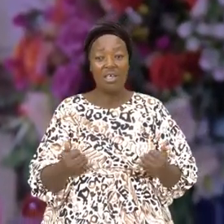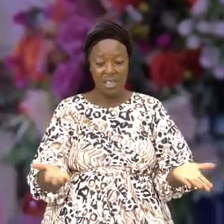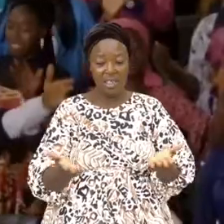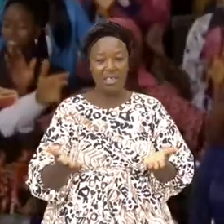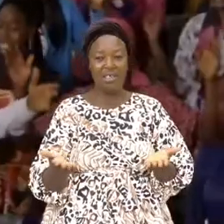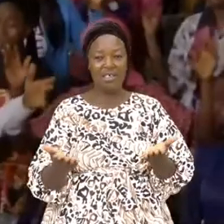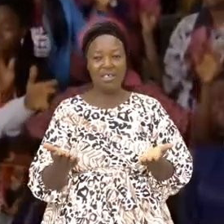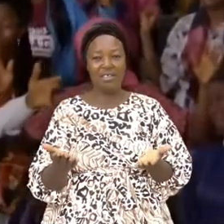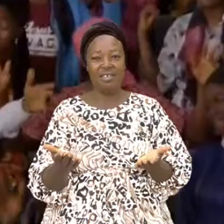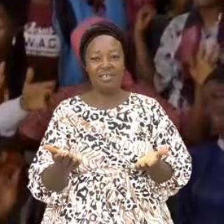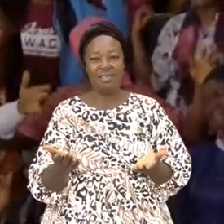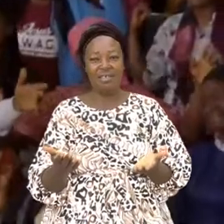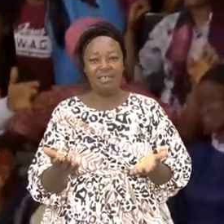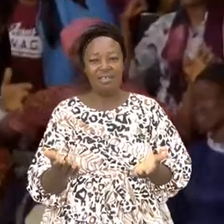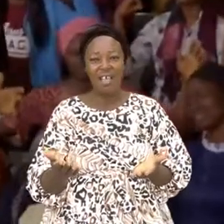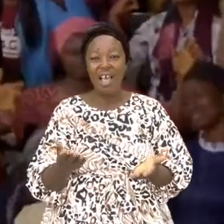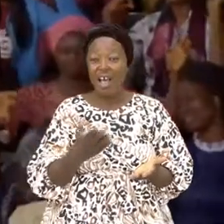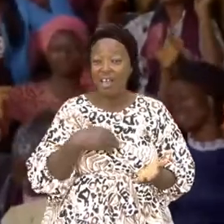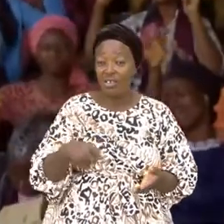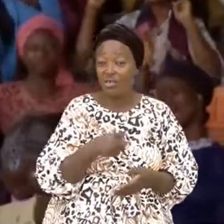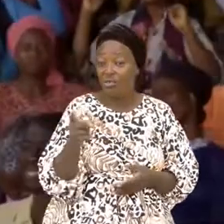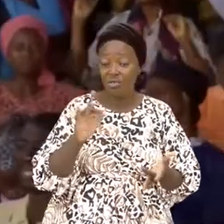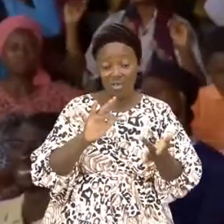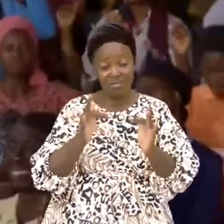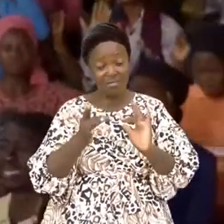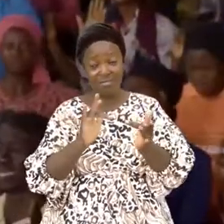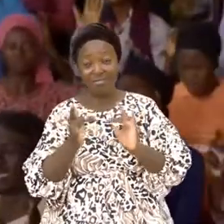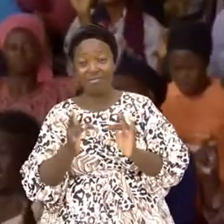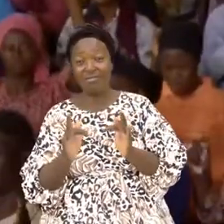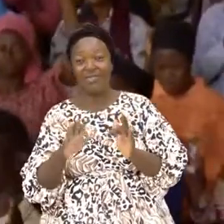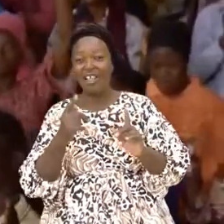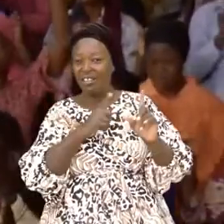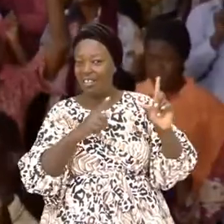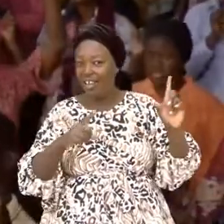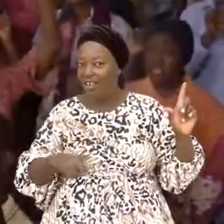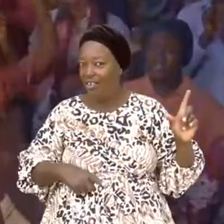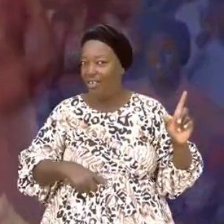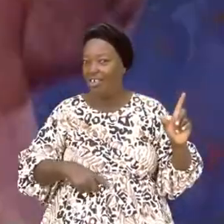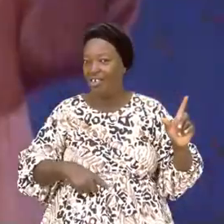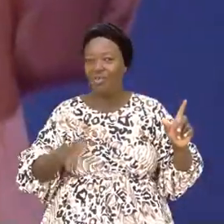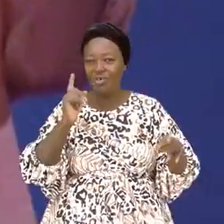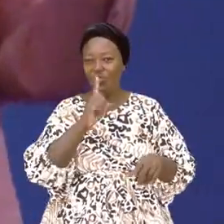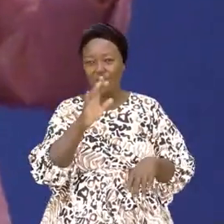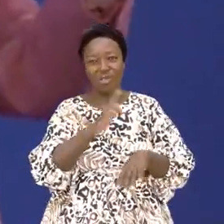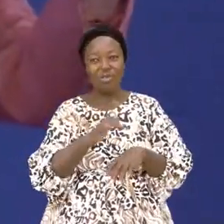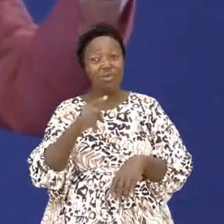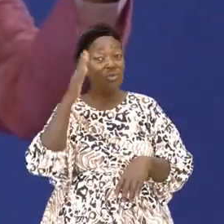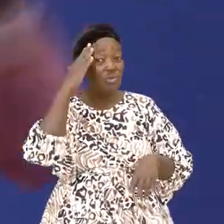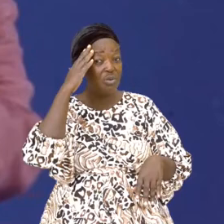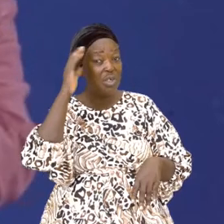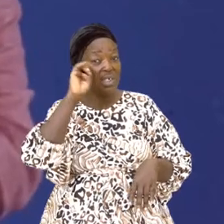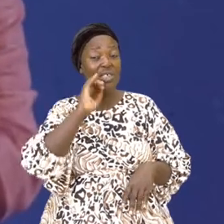location. And those online, the Lord is right there. You know He's